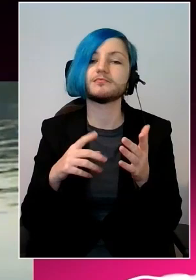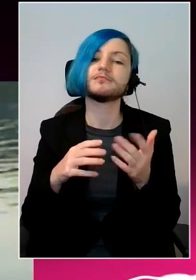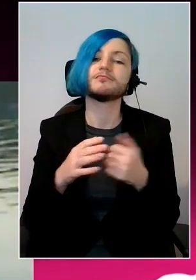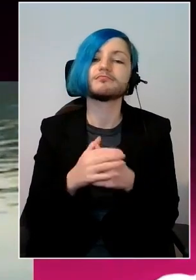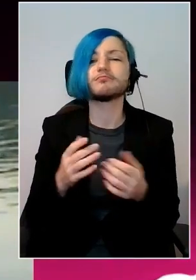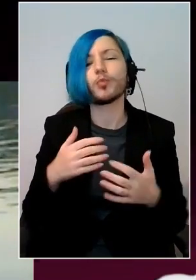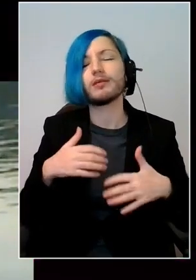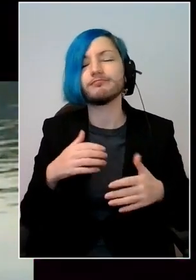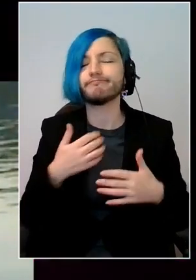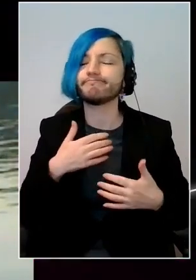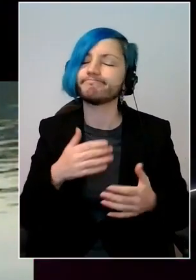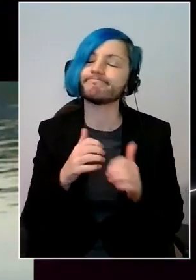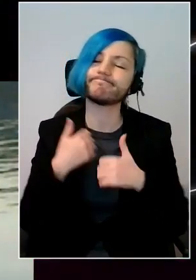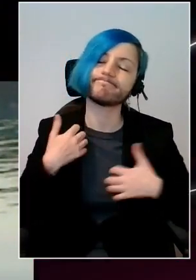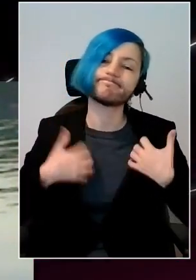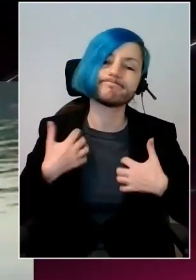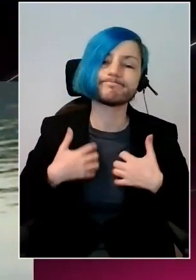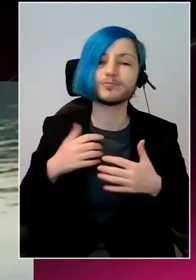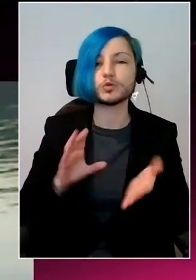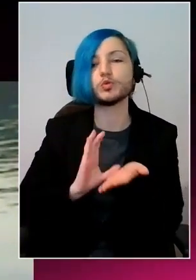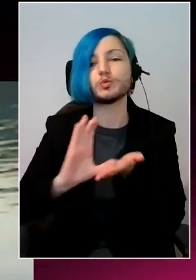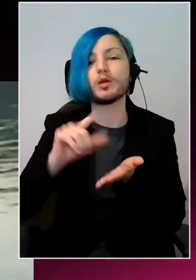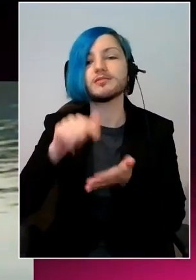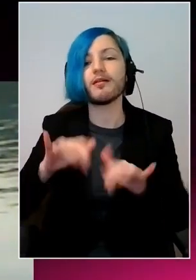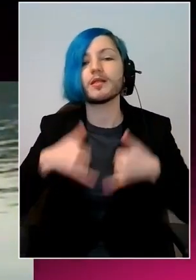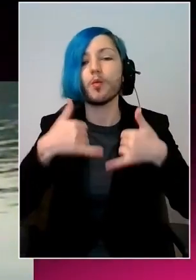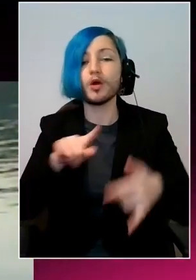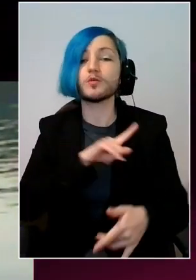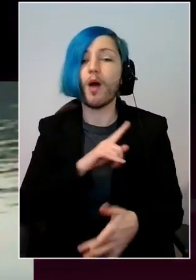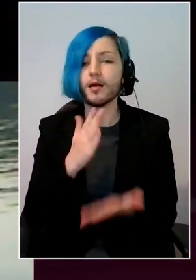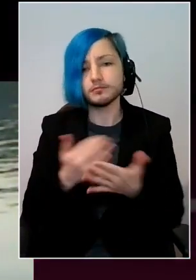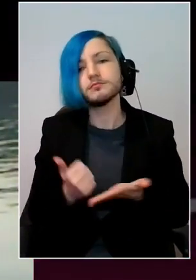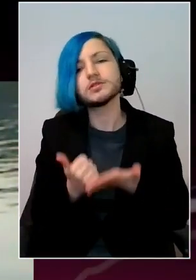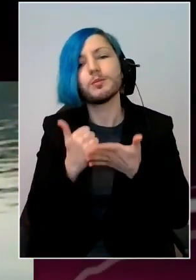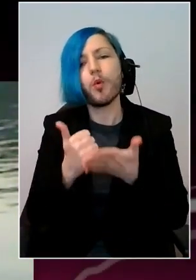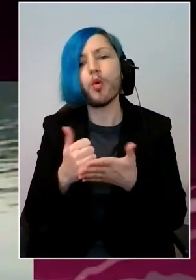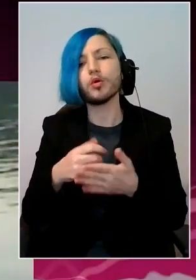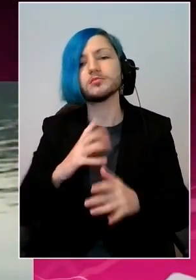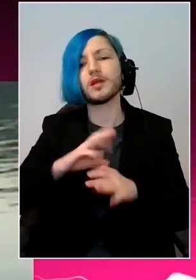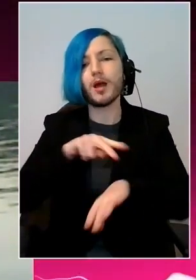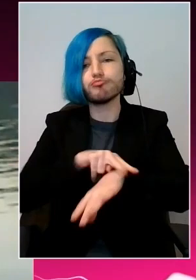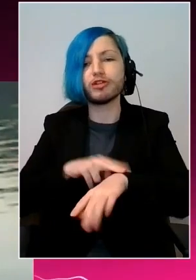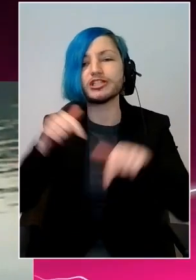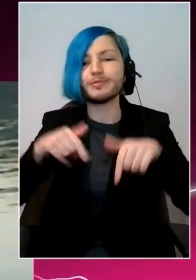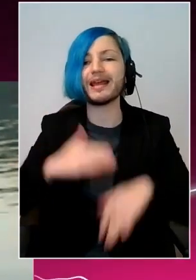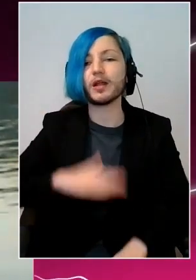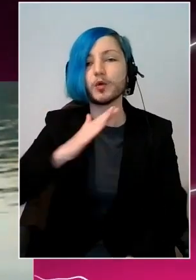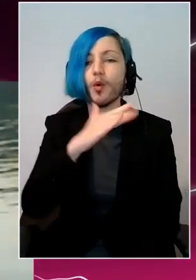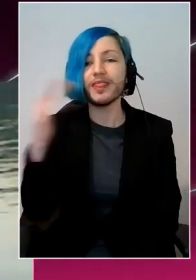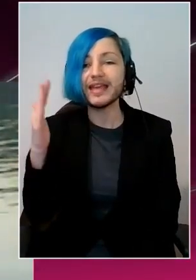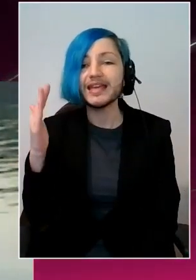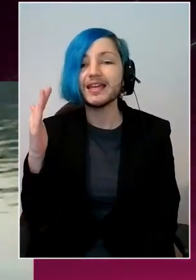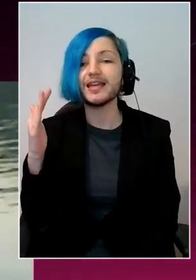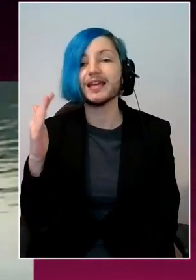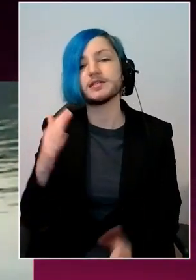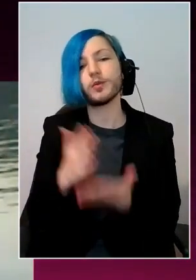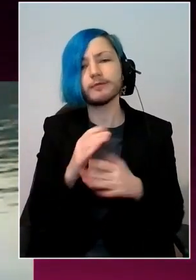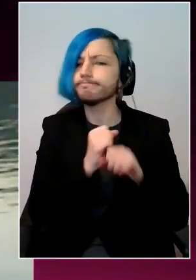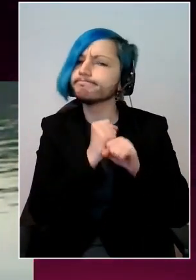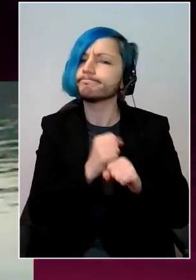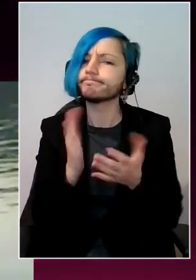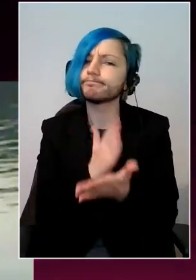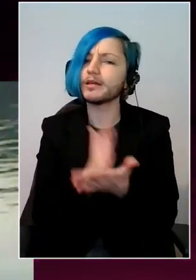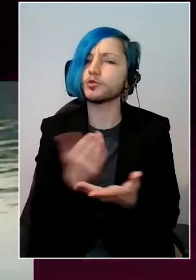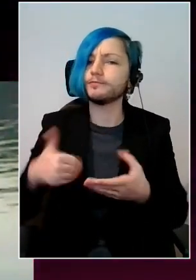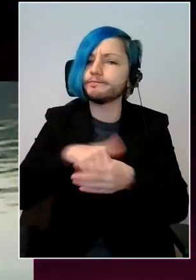to sponsor these awards because we're firm supporters of apprenticeships in the North East and remain committed to ensuring that we're part of these events that allow us